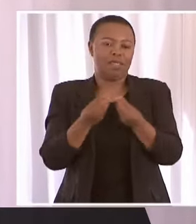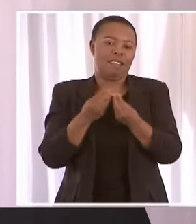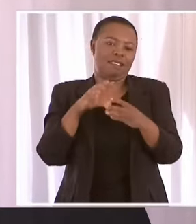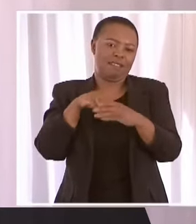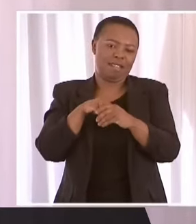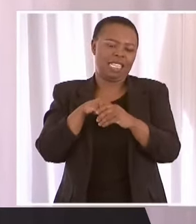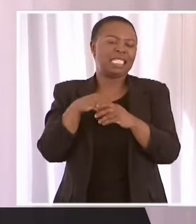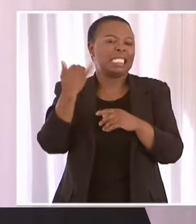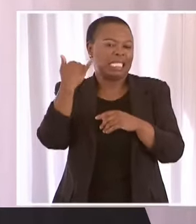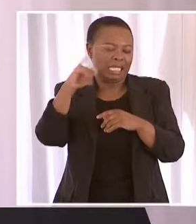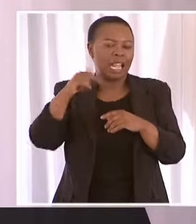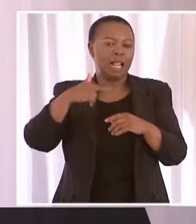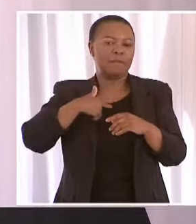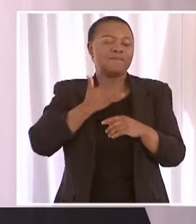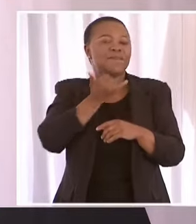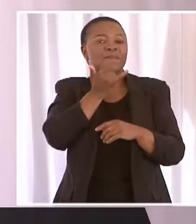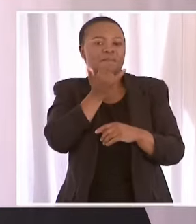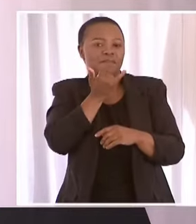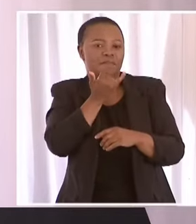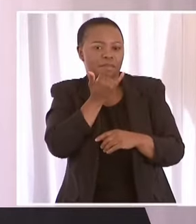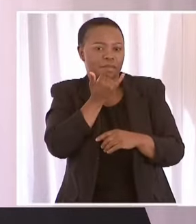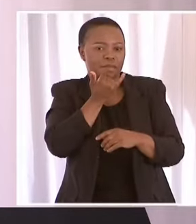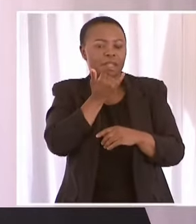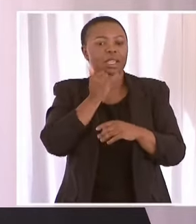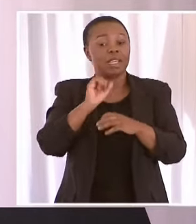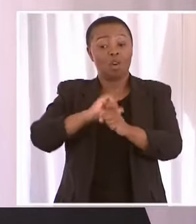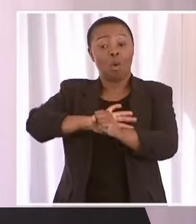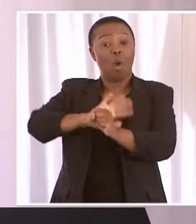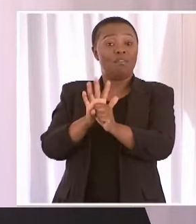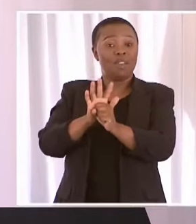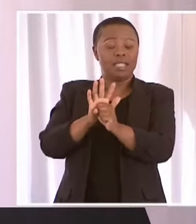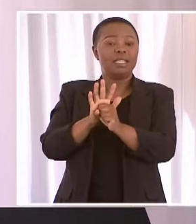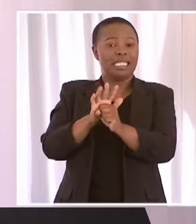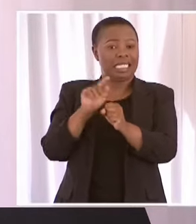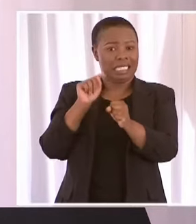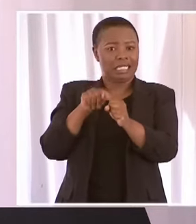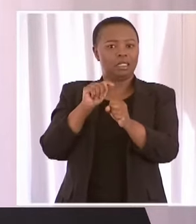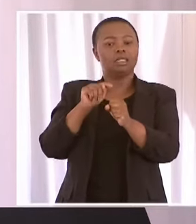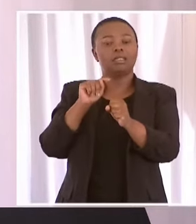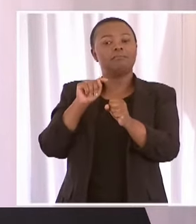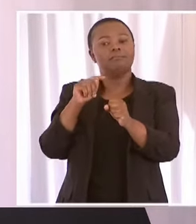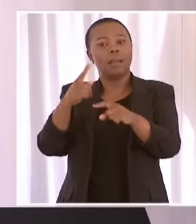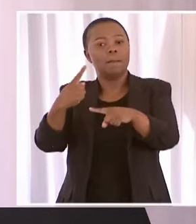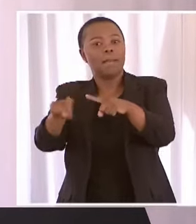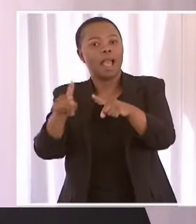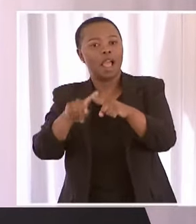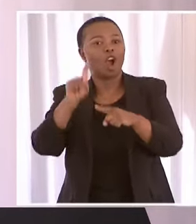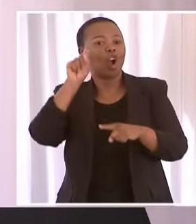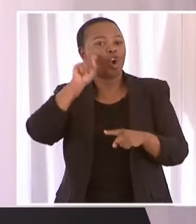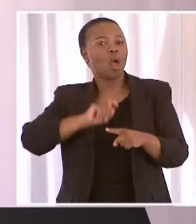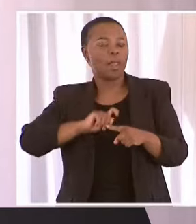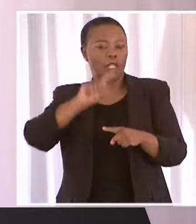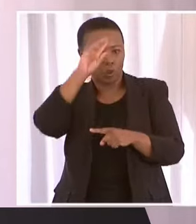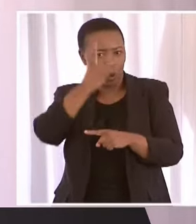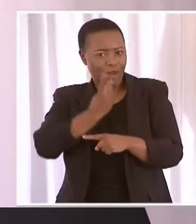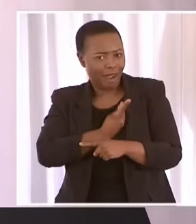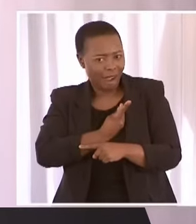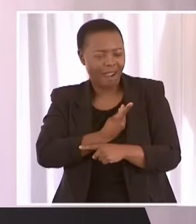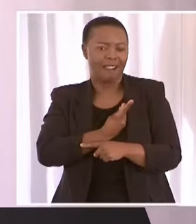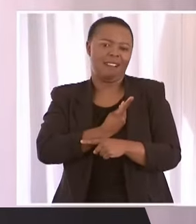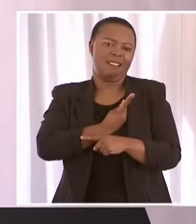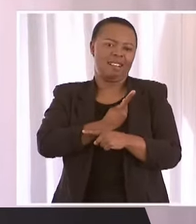very grateful that COVID notwithstanding, he got to meet and play with his granddaughter, Bethan, on all of our